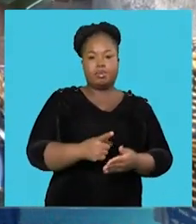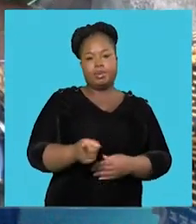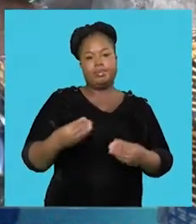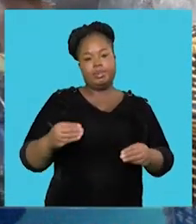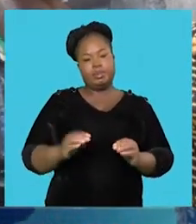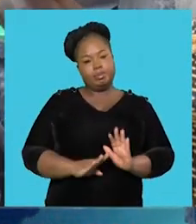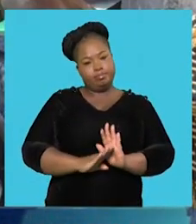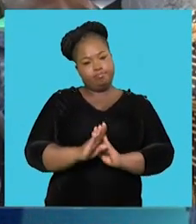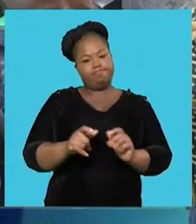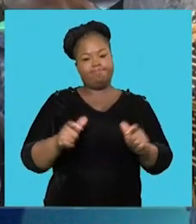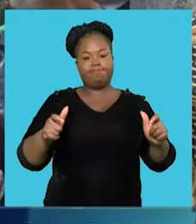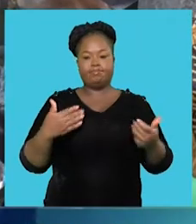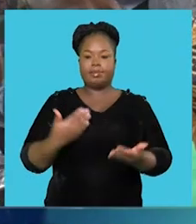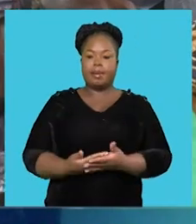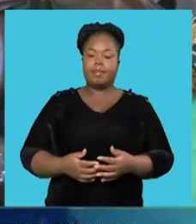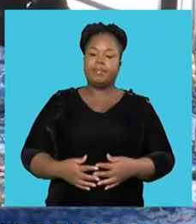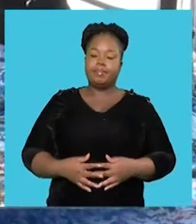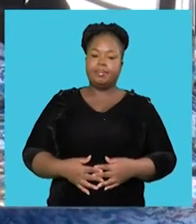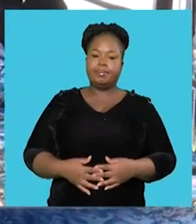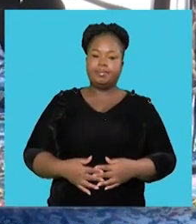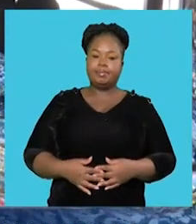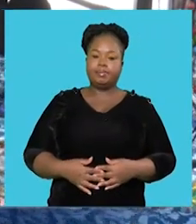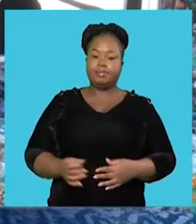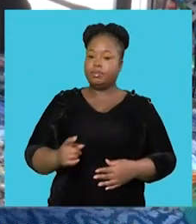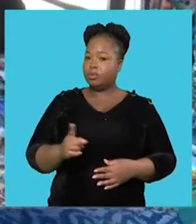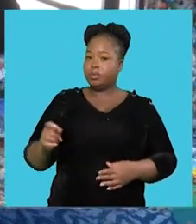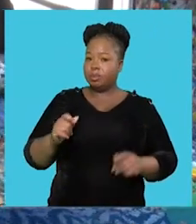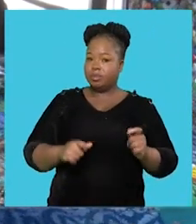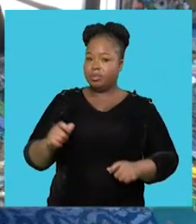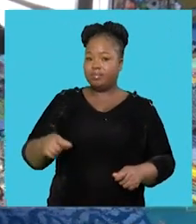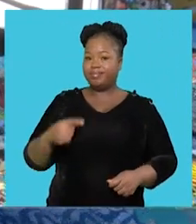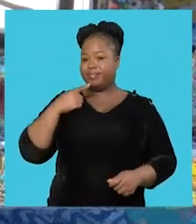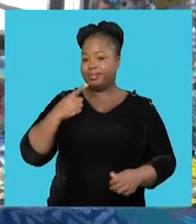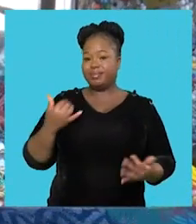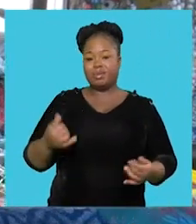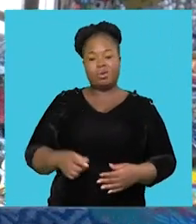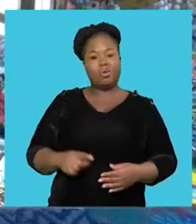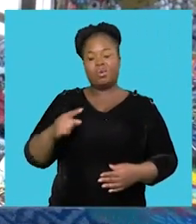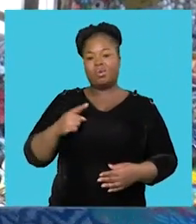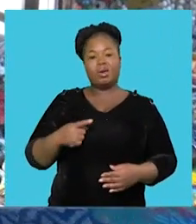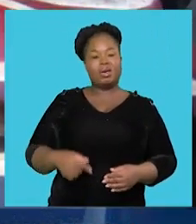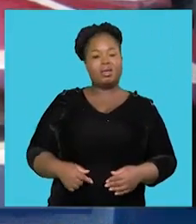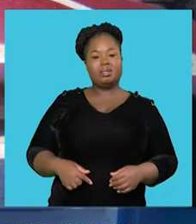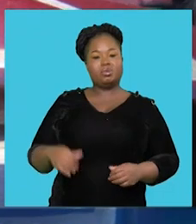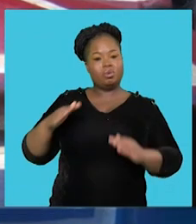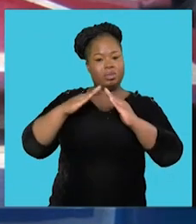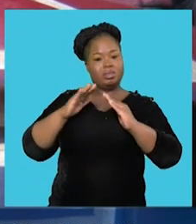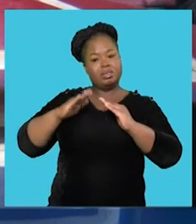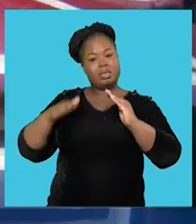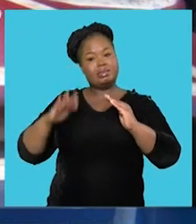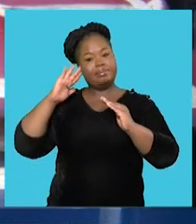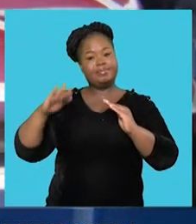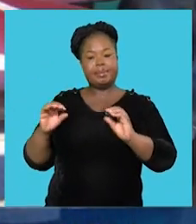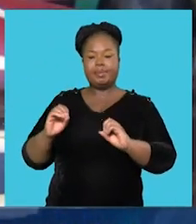Uku zebakuli se amashishi niwabo. Aba batengi, si ba te uku nga binanda, wa iku selekileyo abatengi